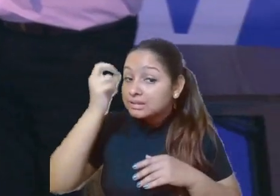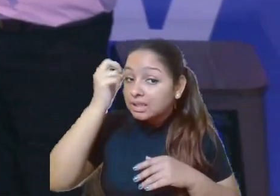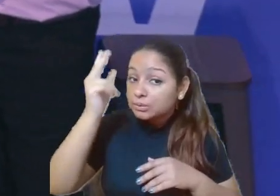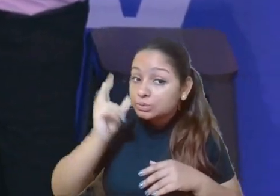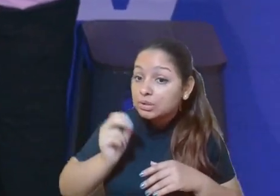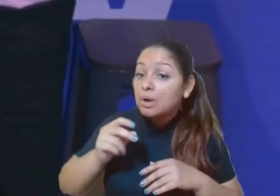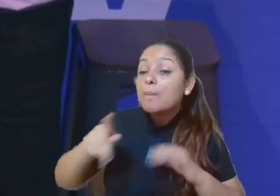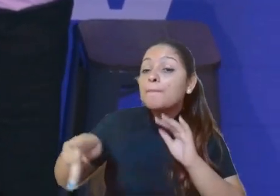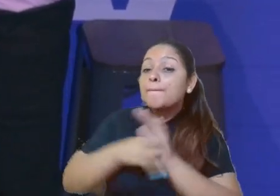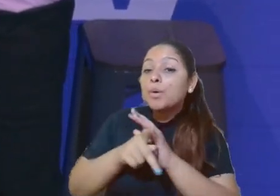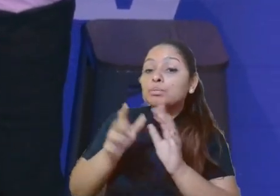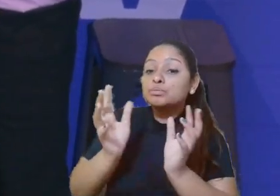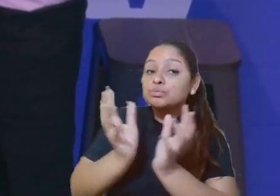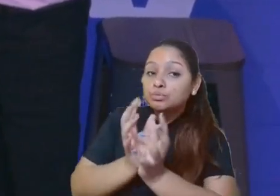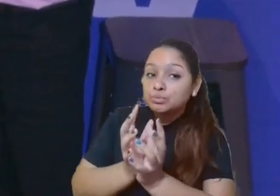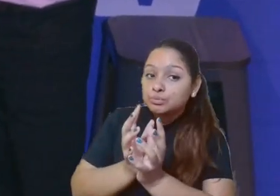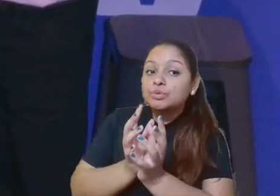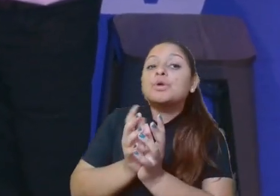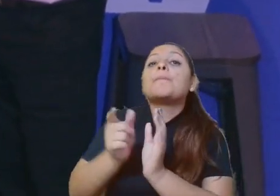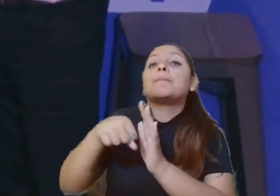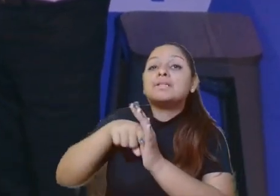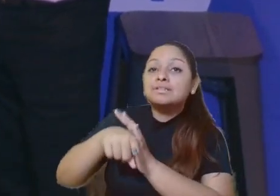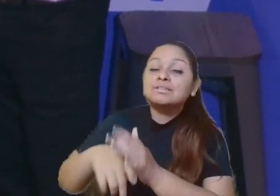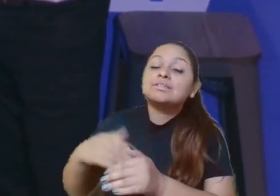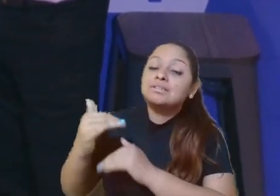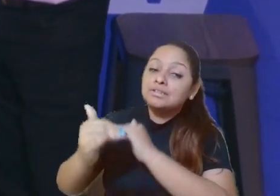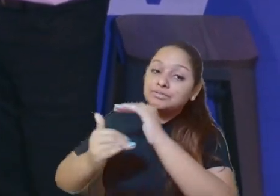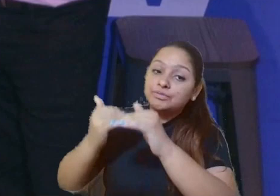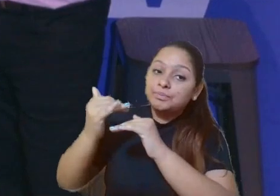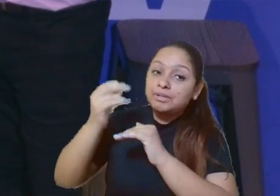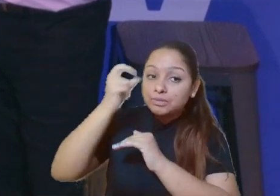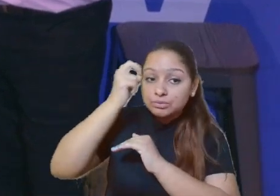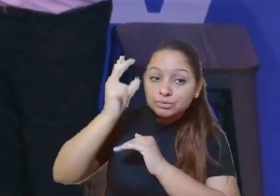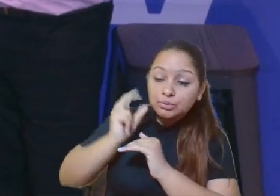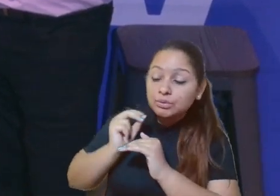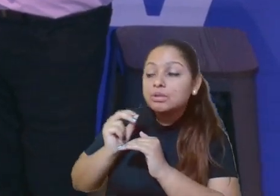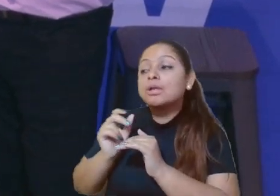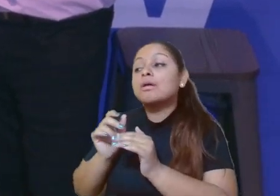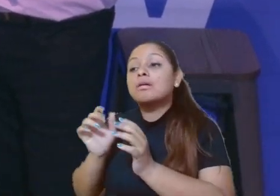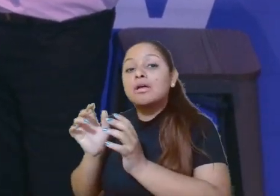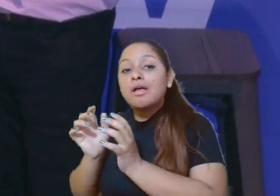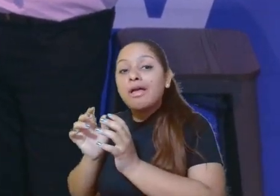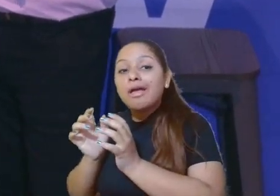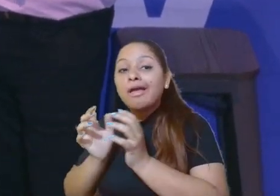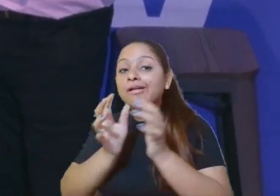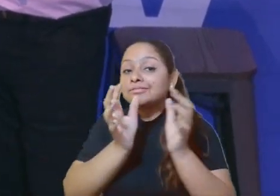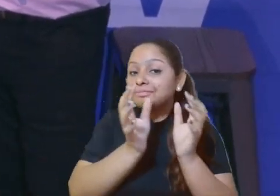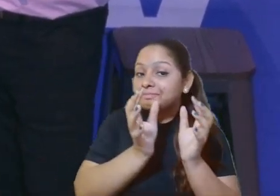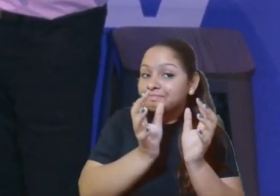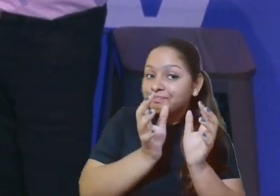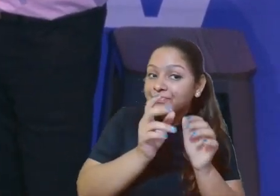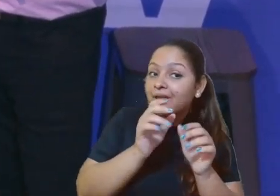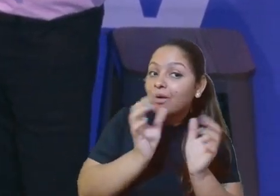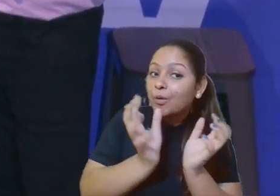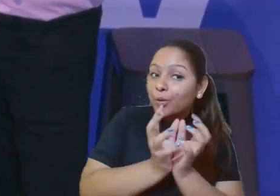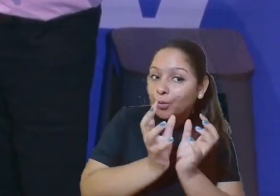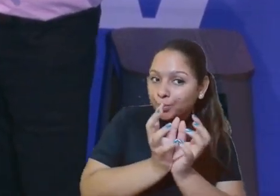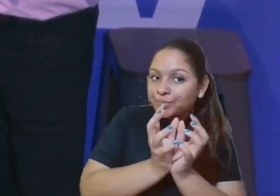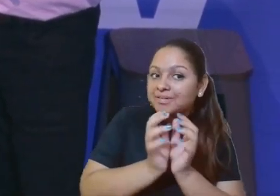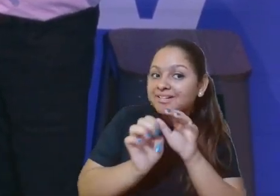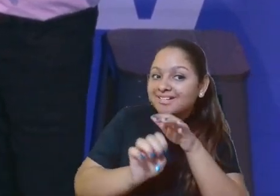research center and the startup culture are two things that people think that water and